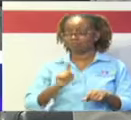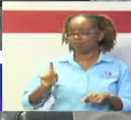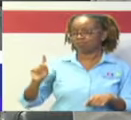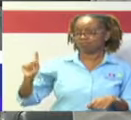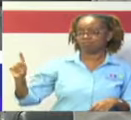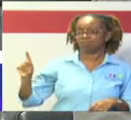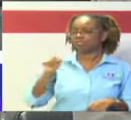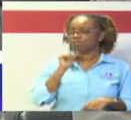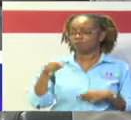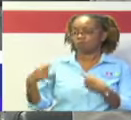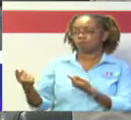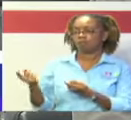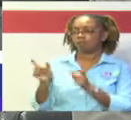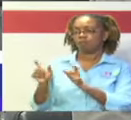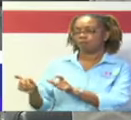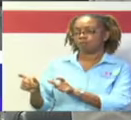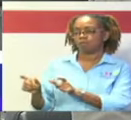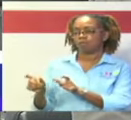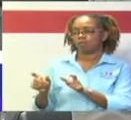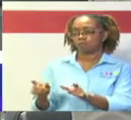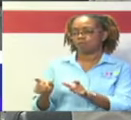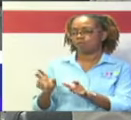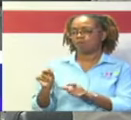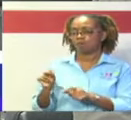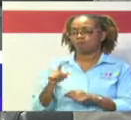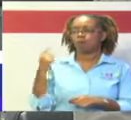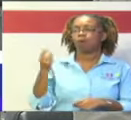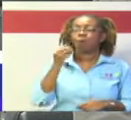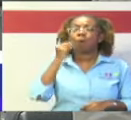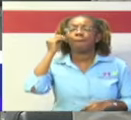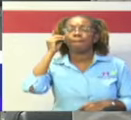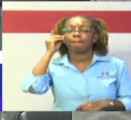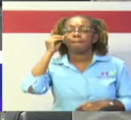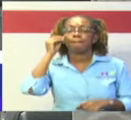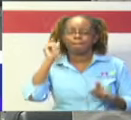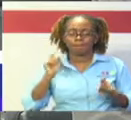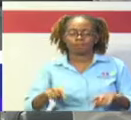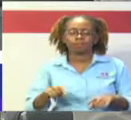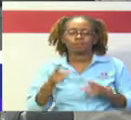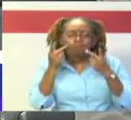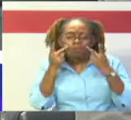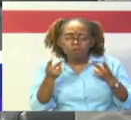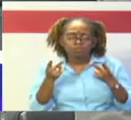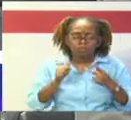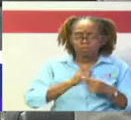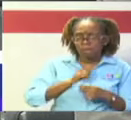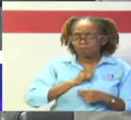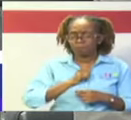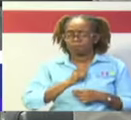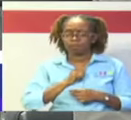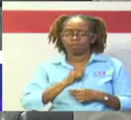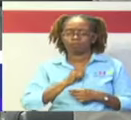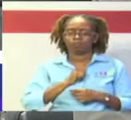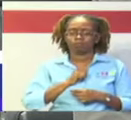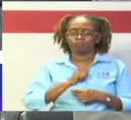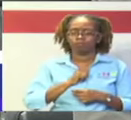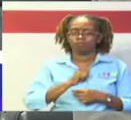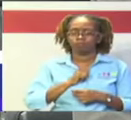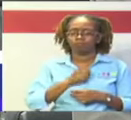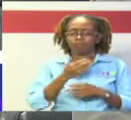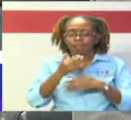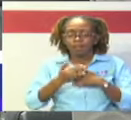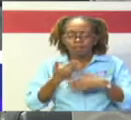still advised to monitor their own health and to some extent to limit their interactions and their movements, unnecessary ones, as much as